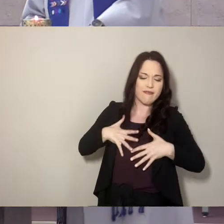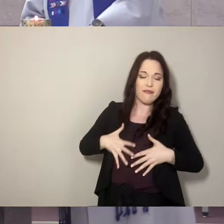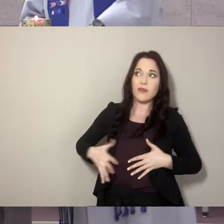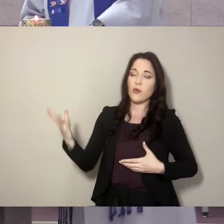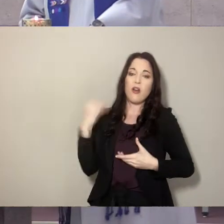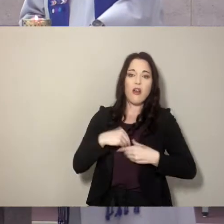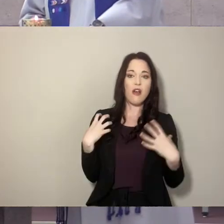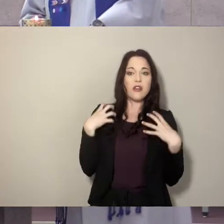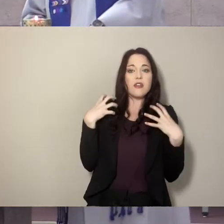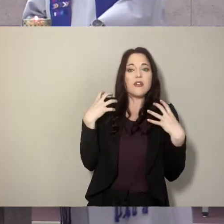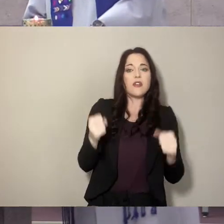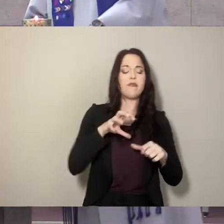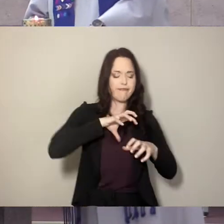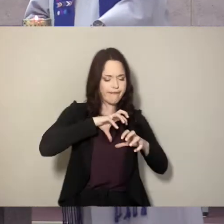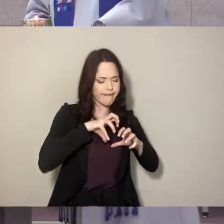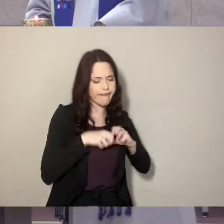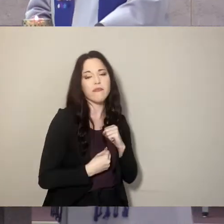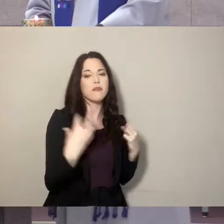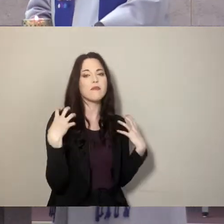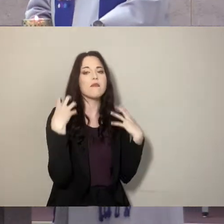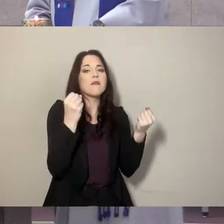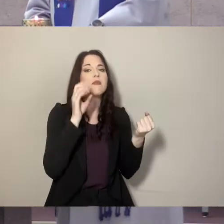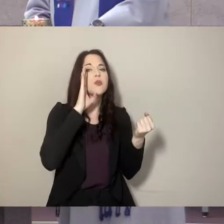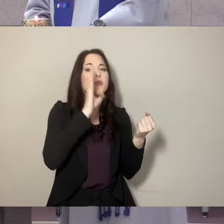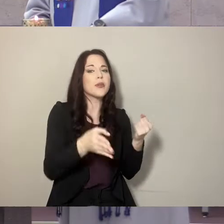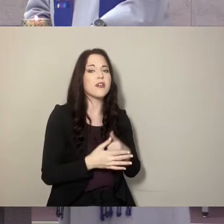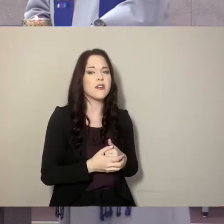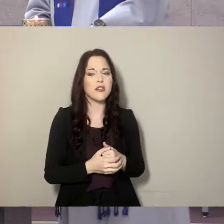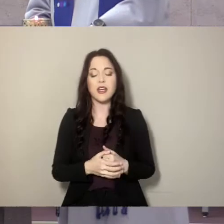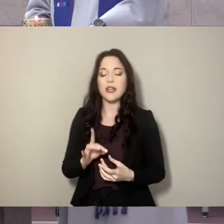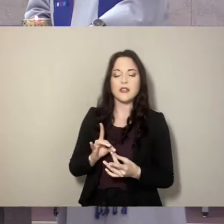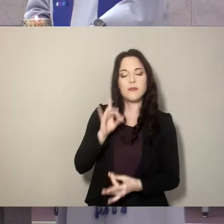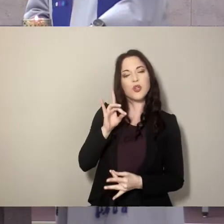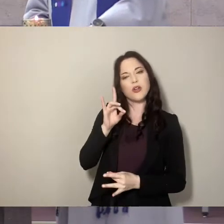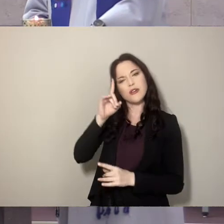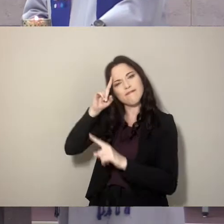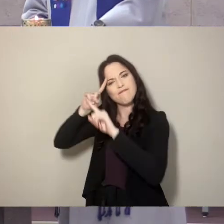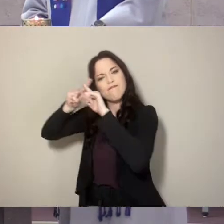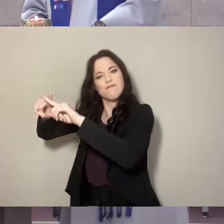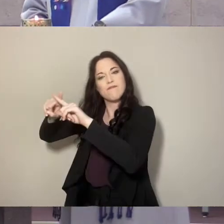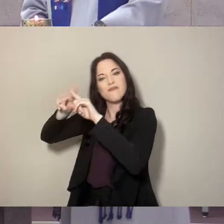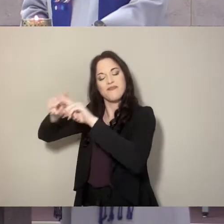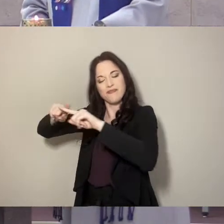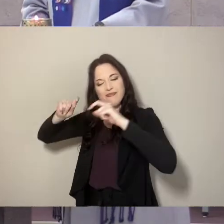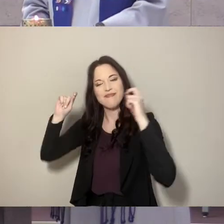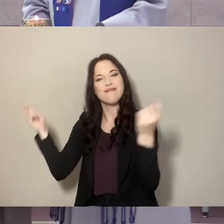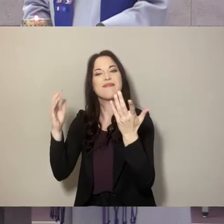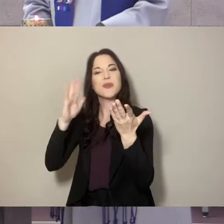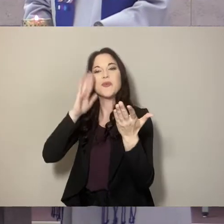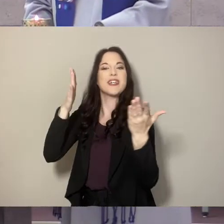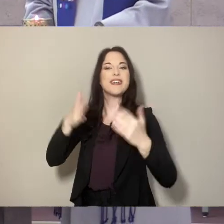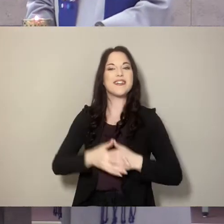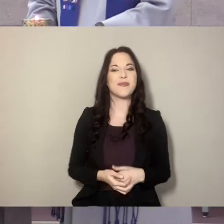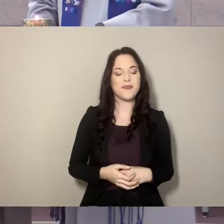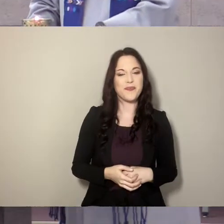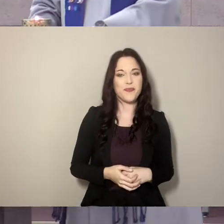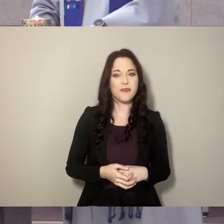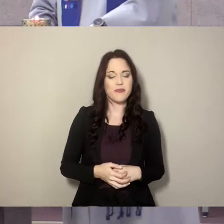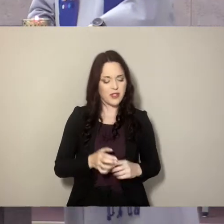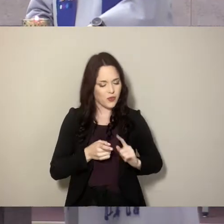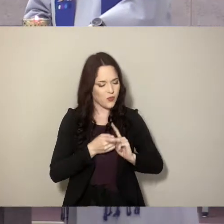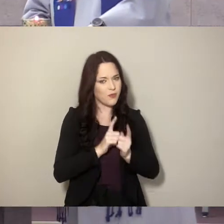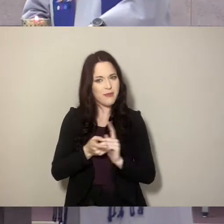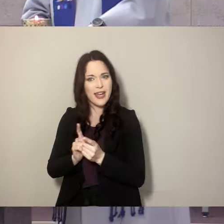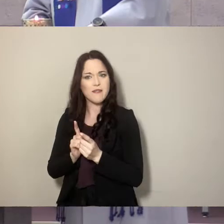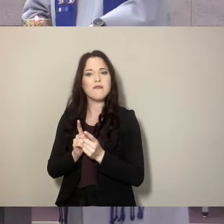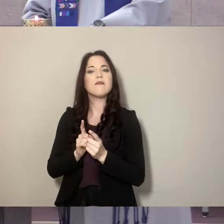The broken heart is the healing heart. The penitent spirit is the rejoicing heart. The repenting